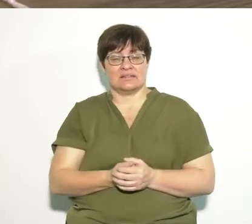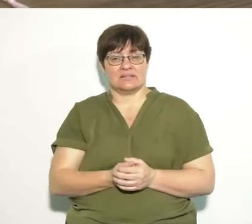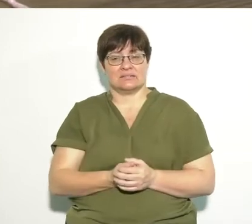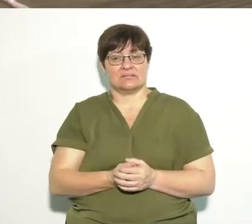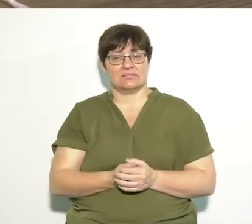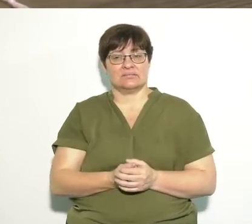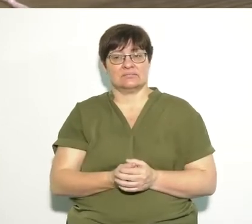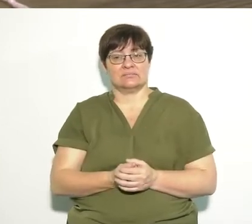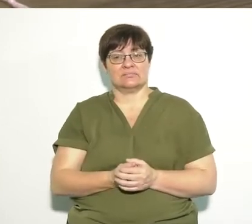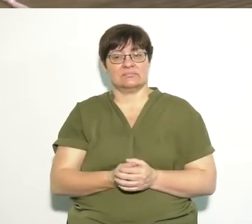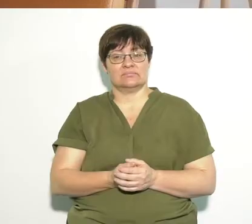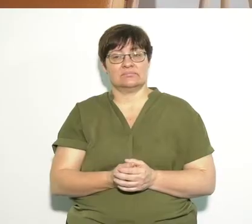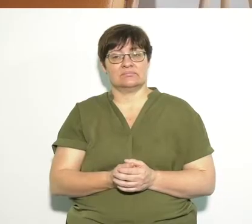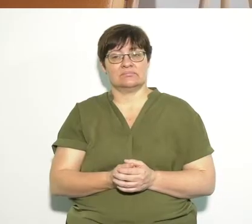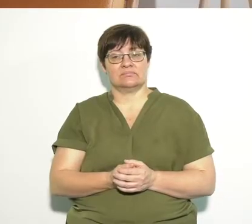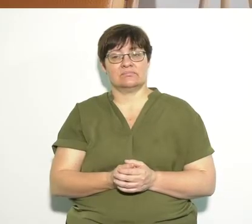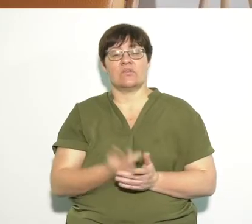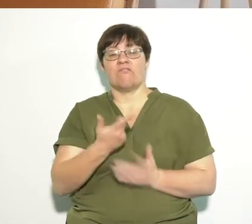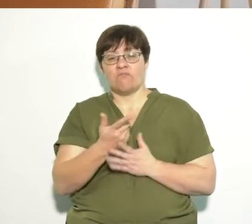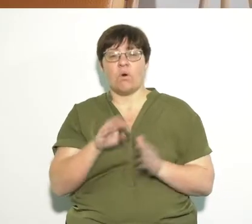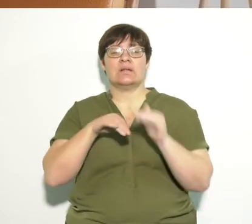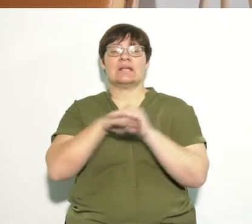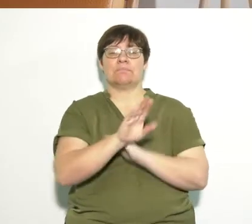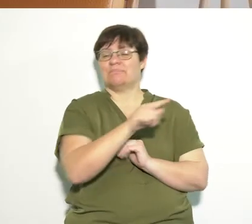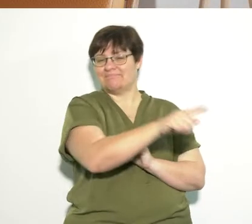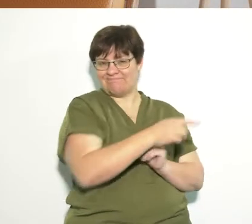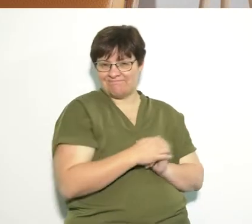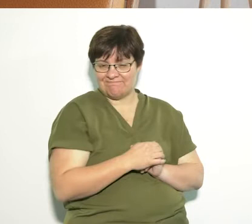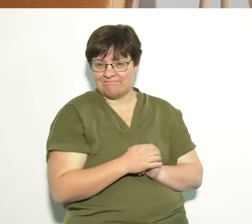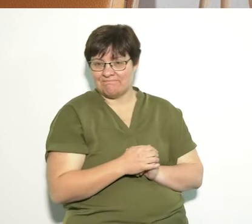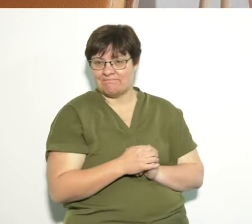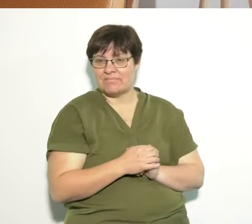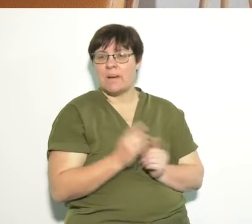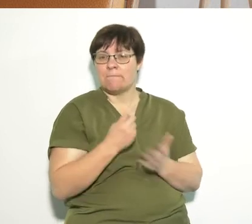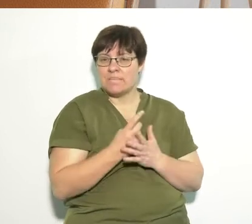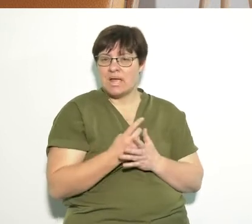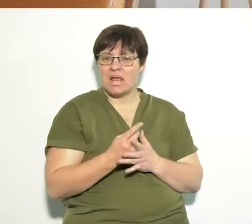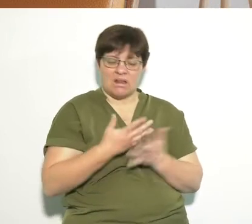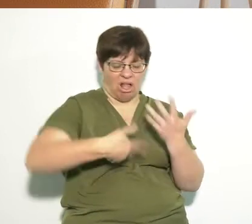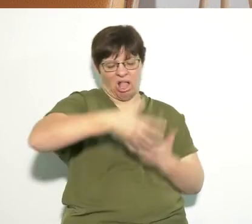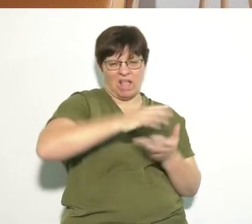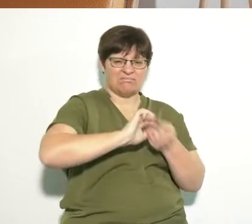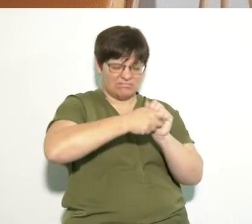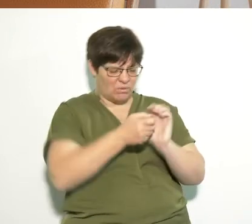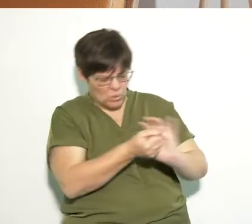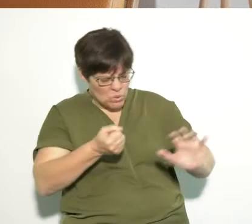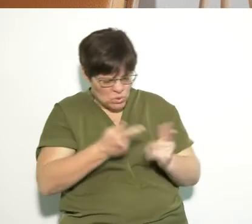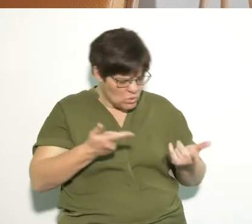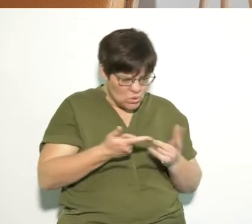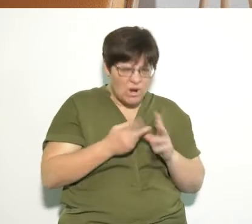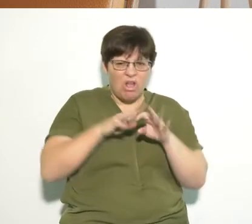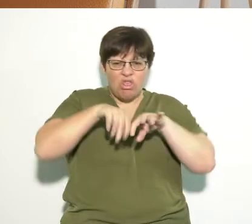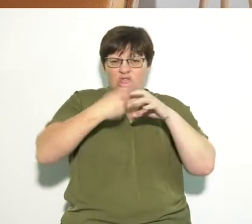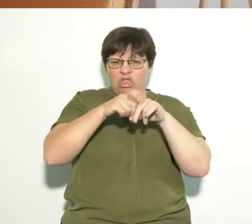up my strings, just for storage, and to avoid any detangling, especially if you were to keep